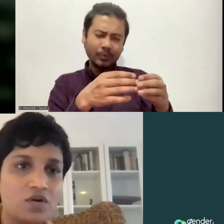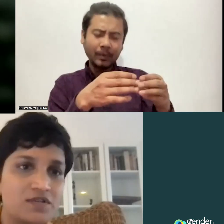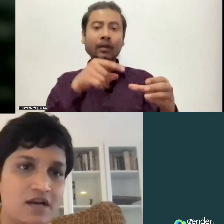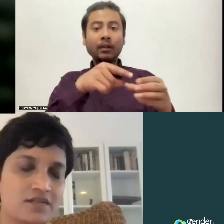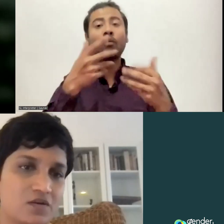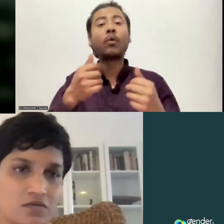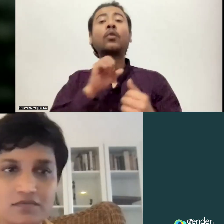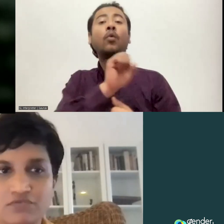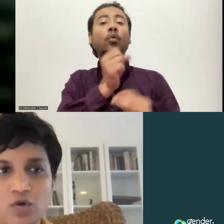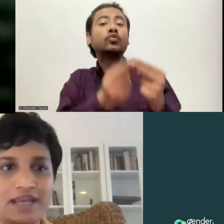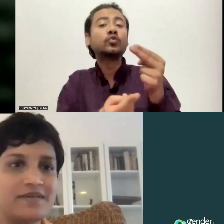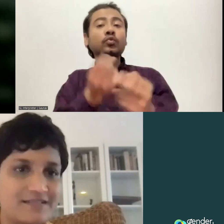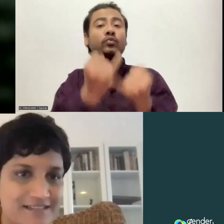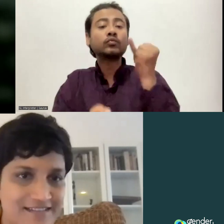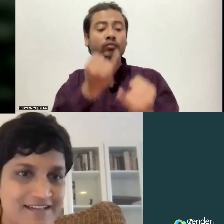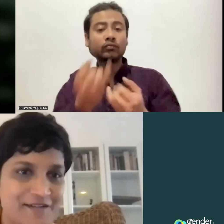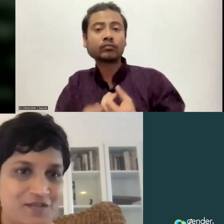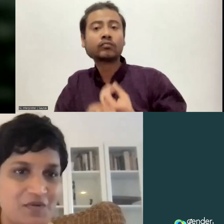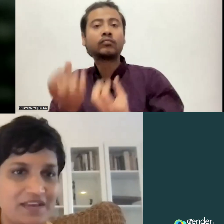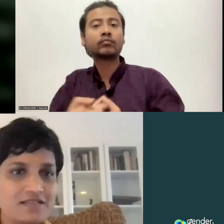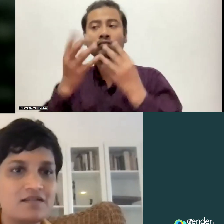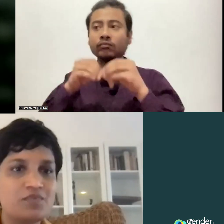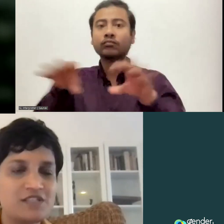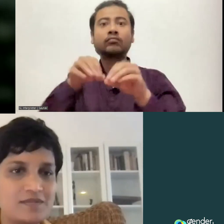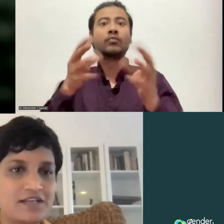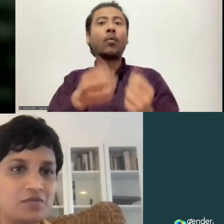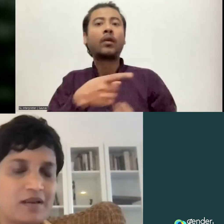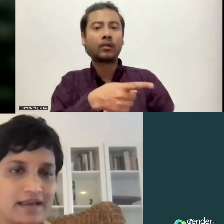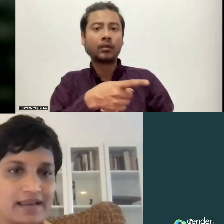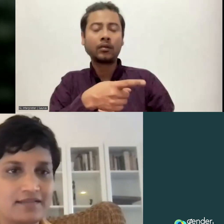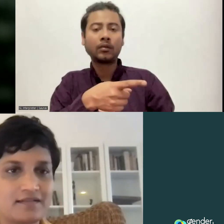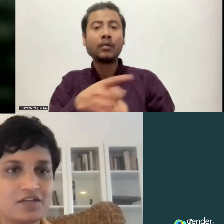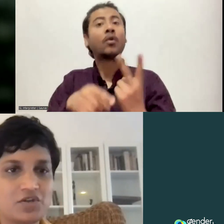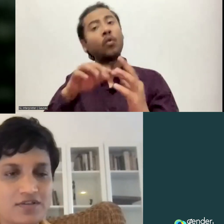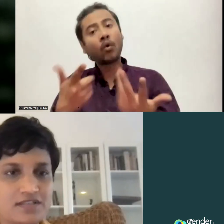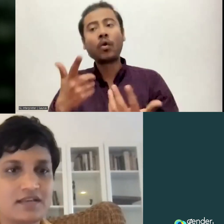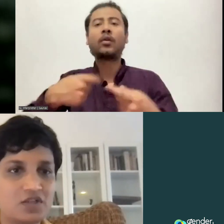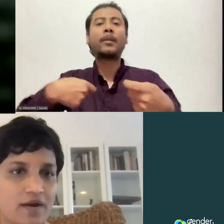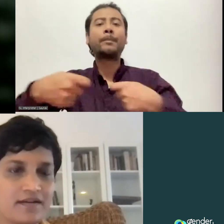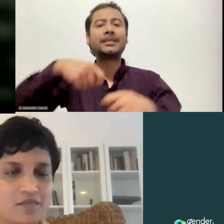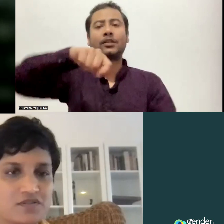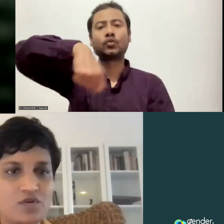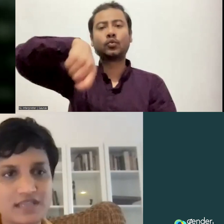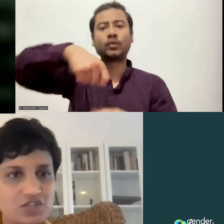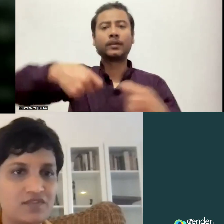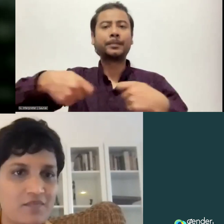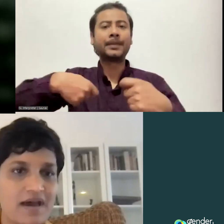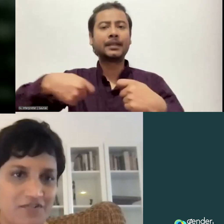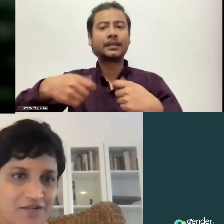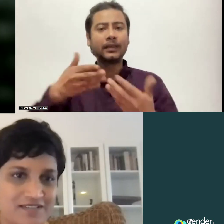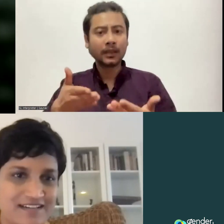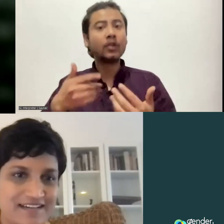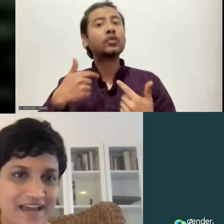Or they want to start their own cooking business. So there are certain principles that you apply, like the curiosity and the inquiry comes from what's each of